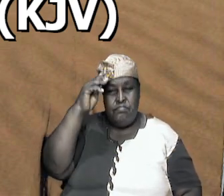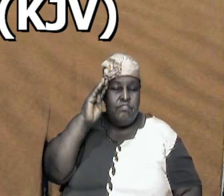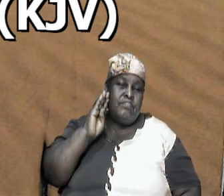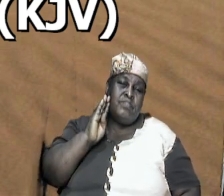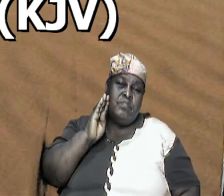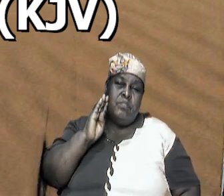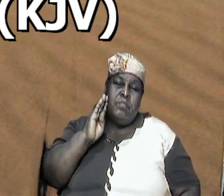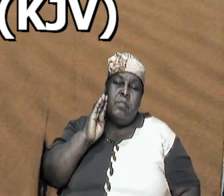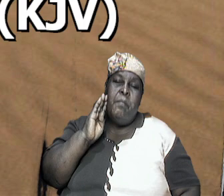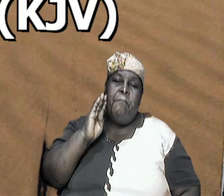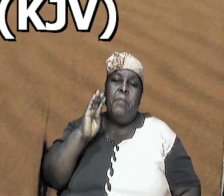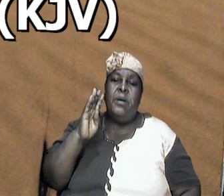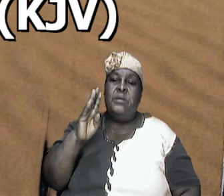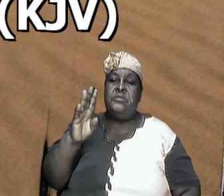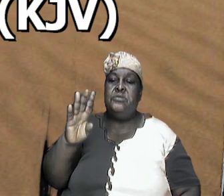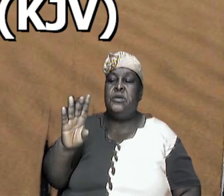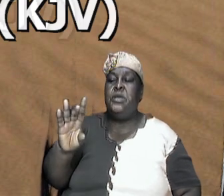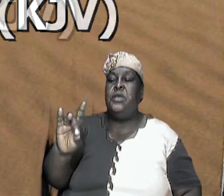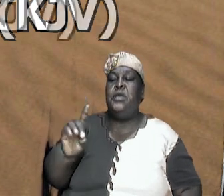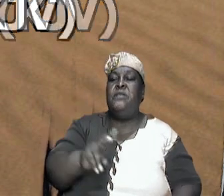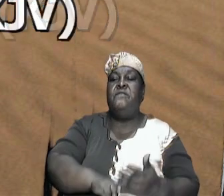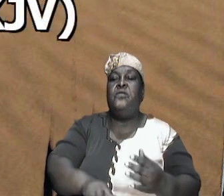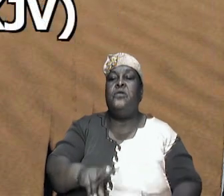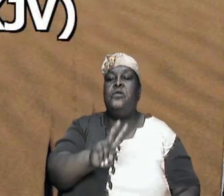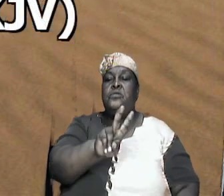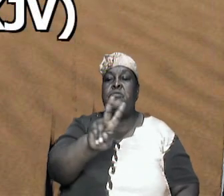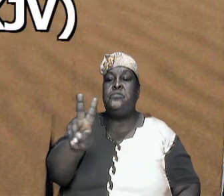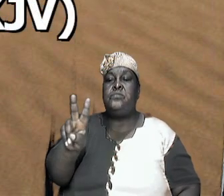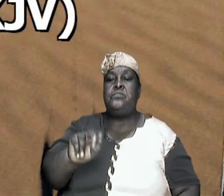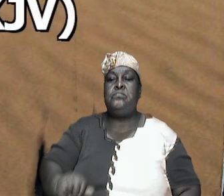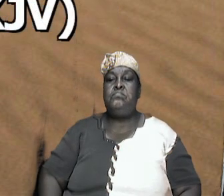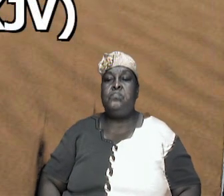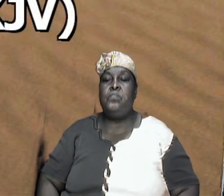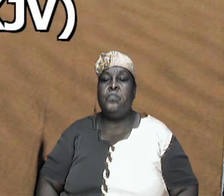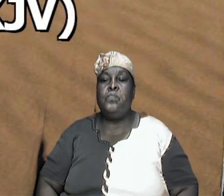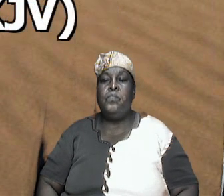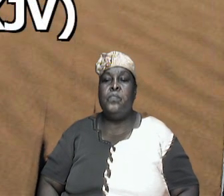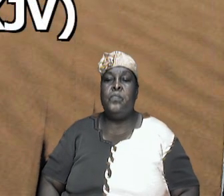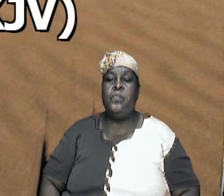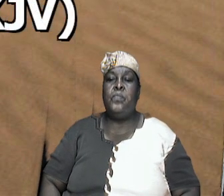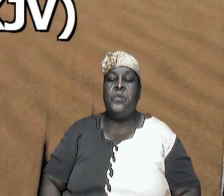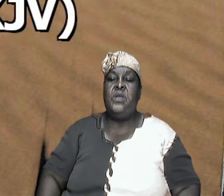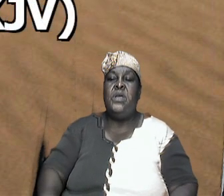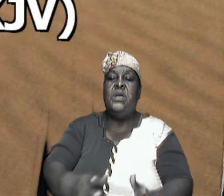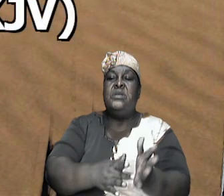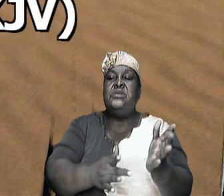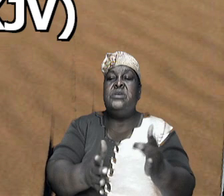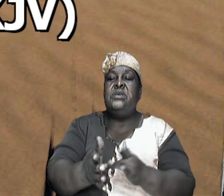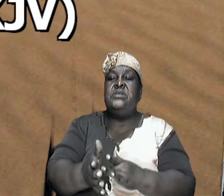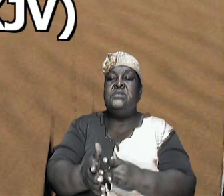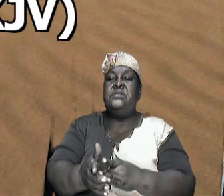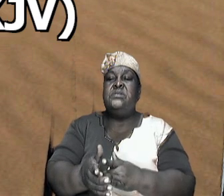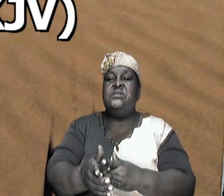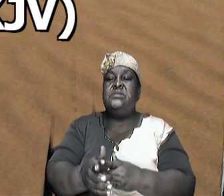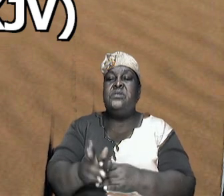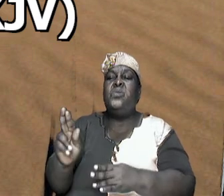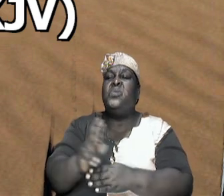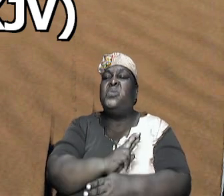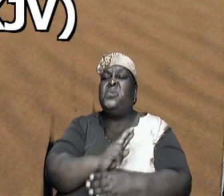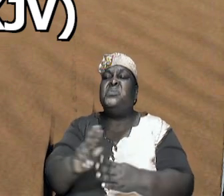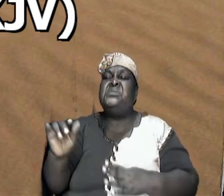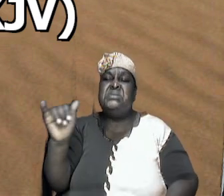So in Matthew 8, verse 22, again, we see Jesus using